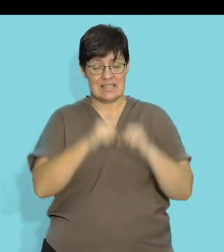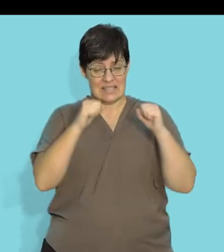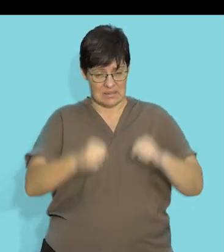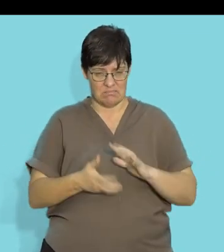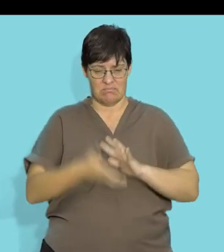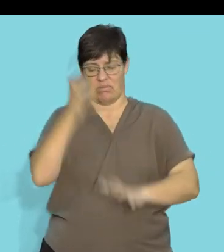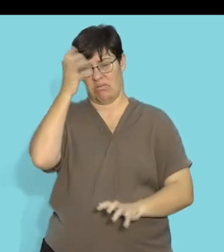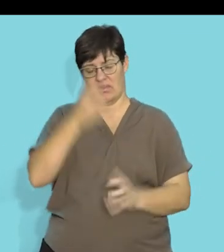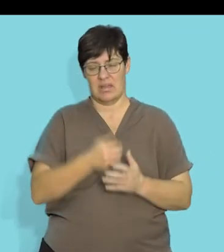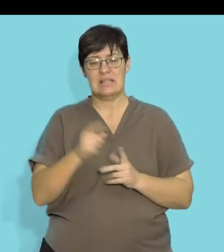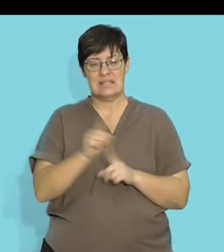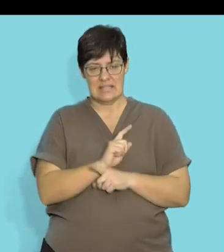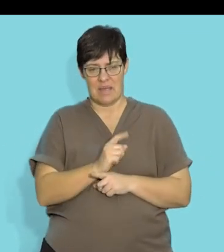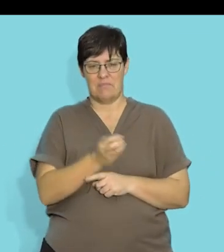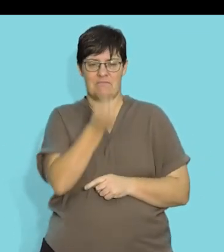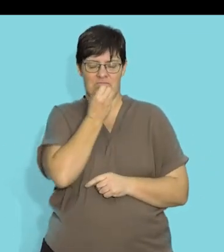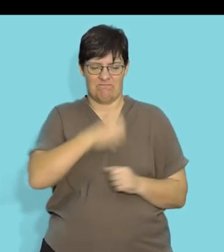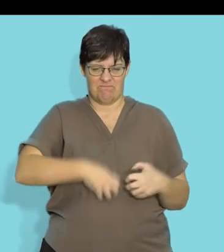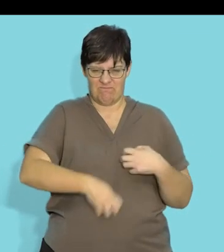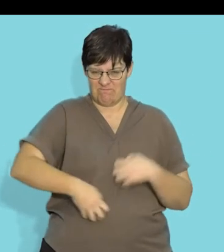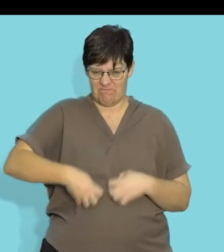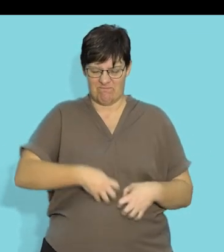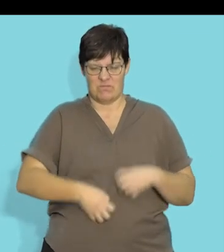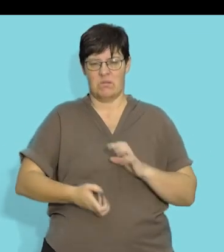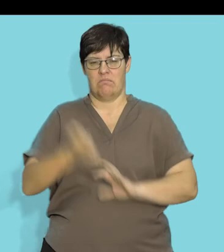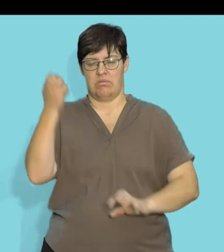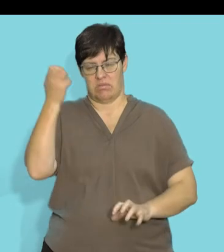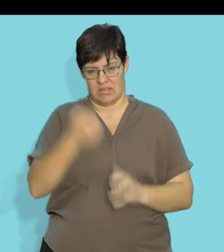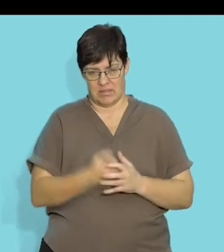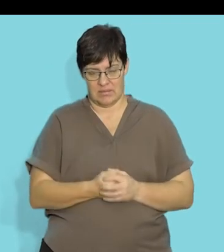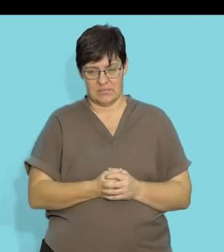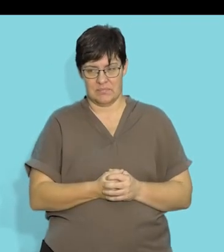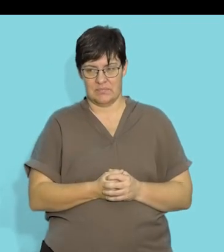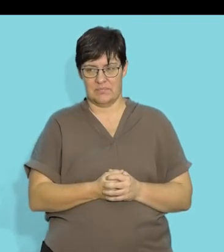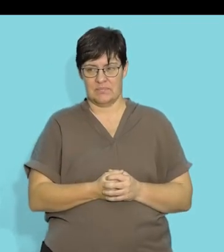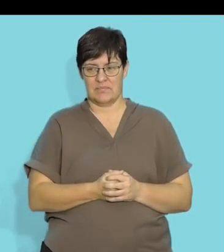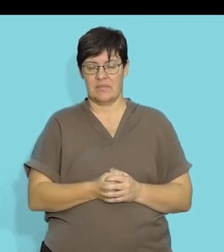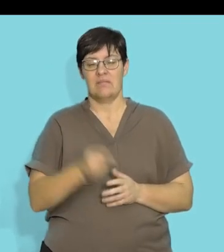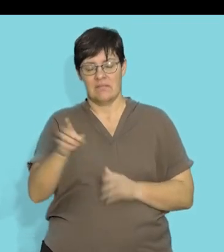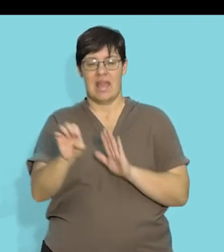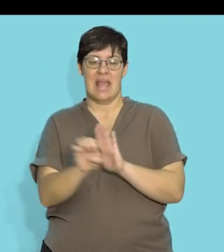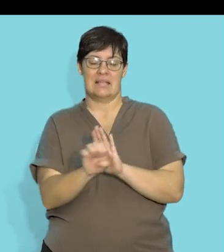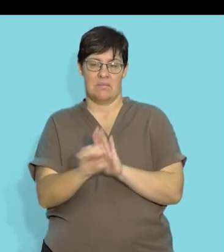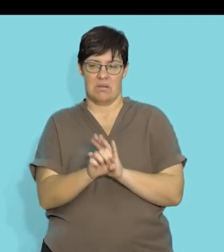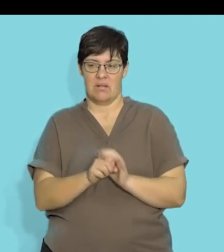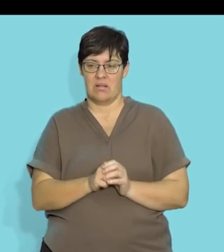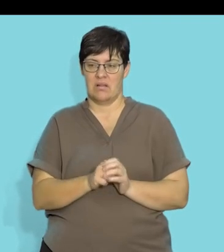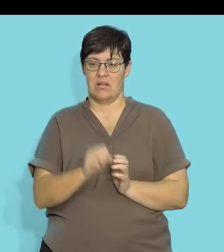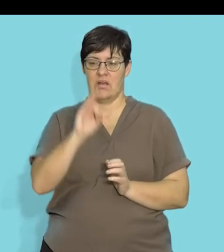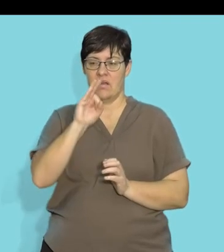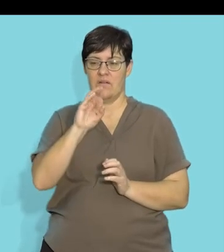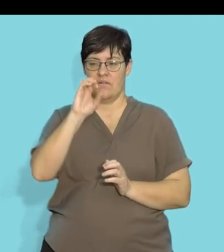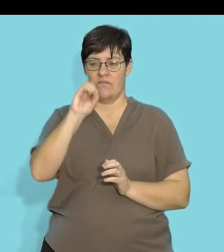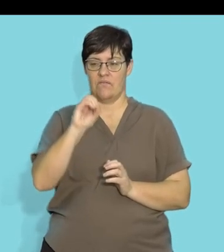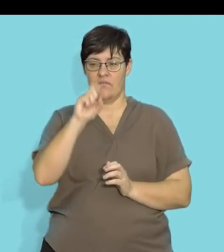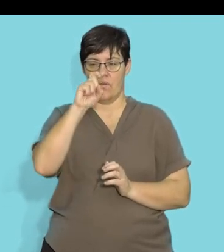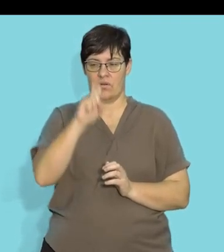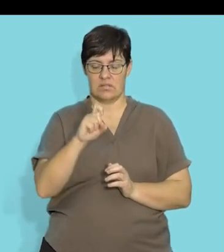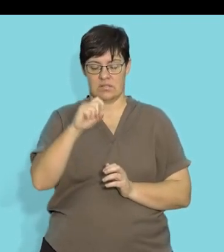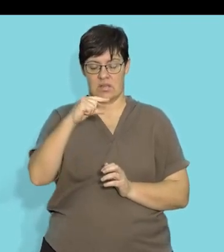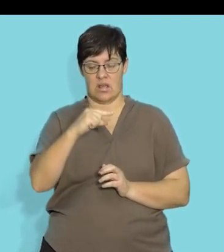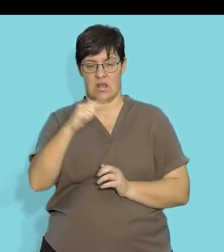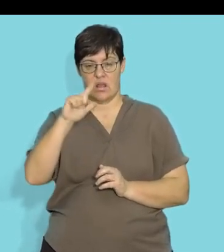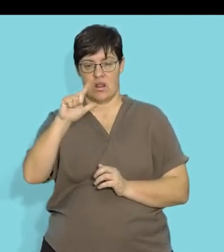the digestive hormones in an organism. So here's an example of the foxglove plant.